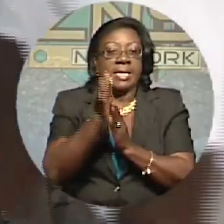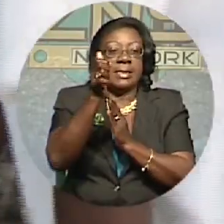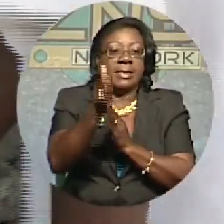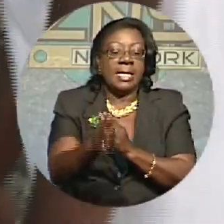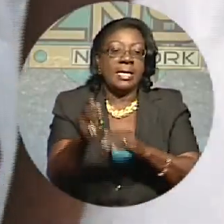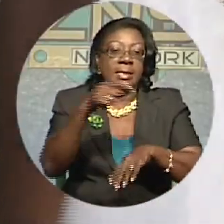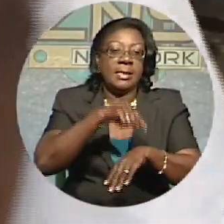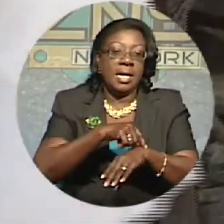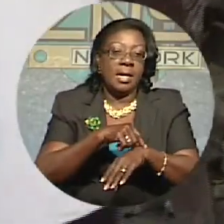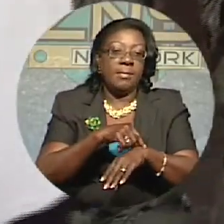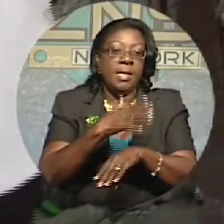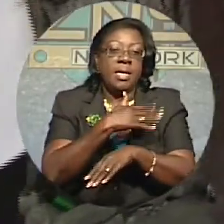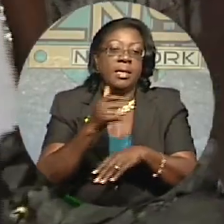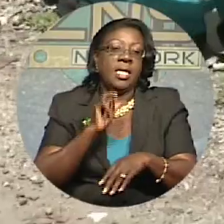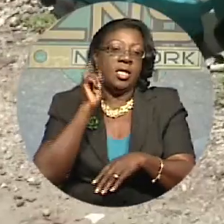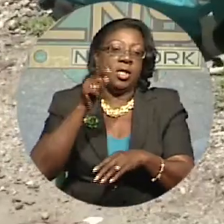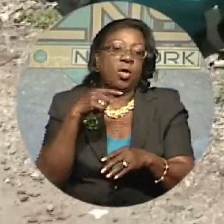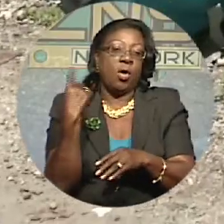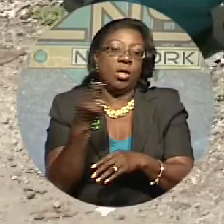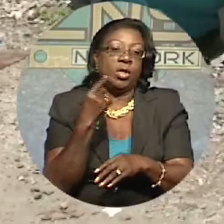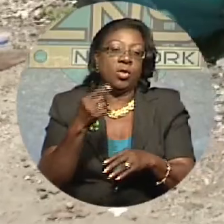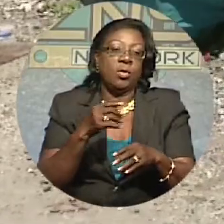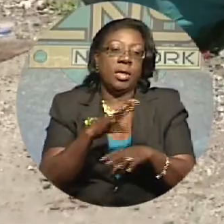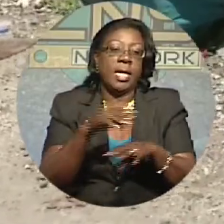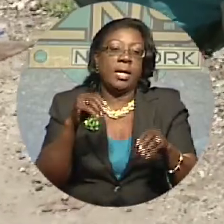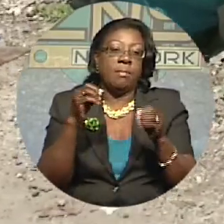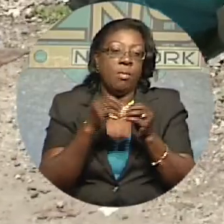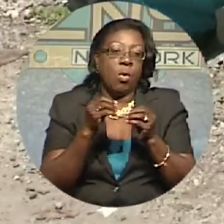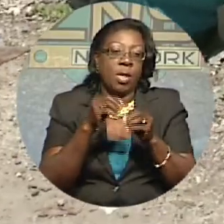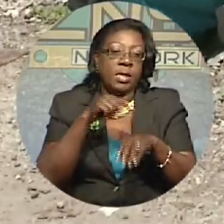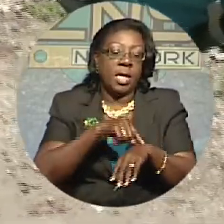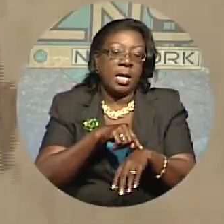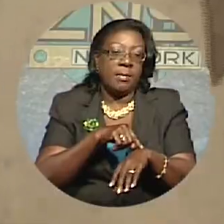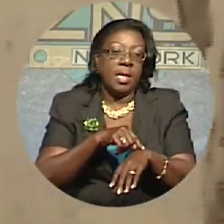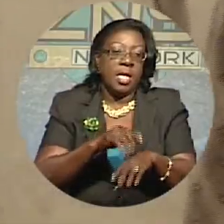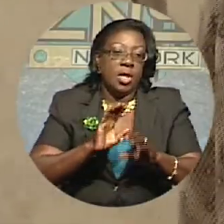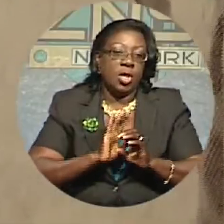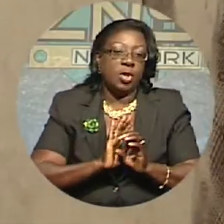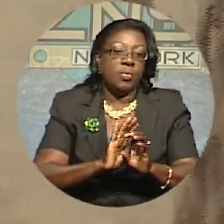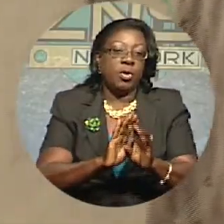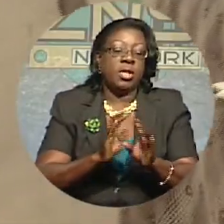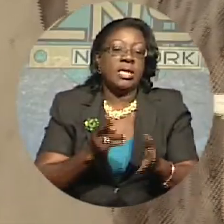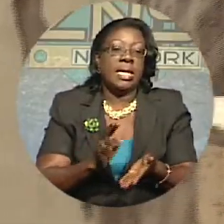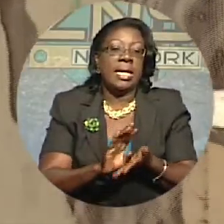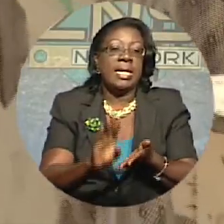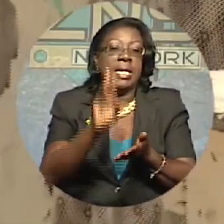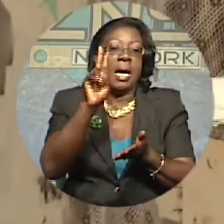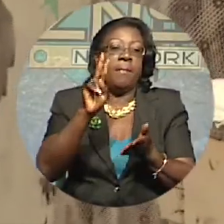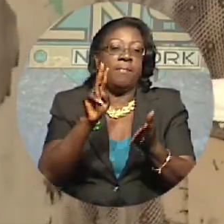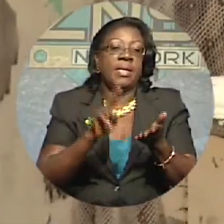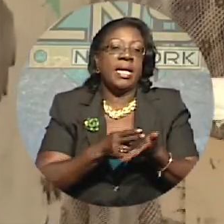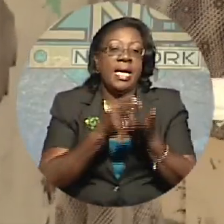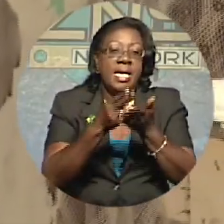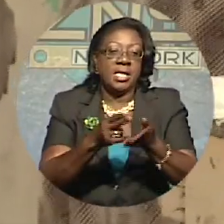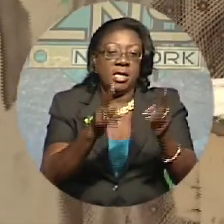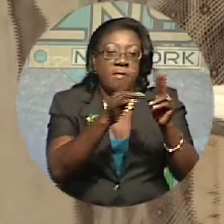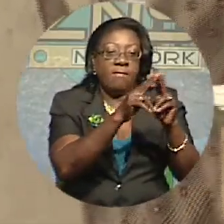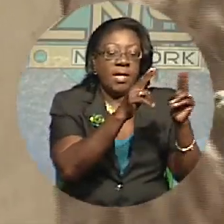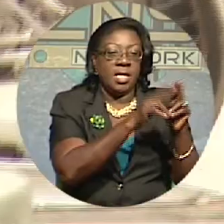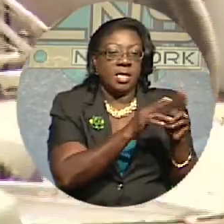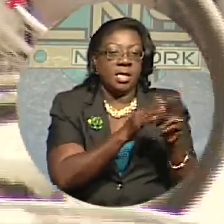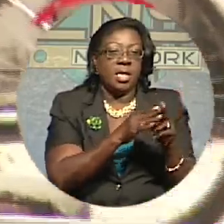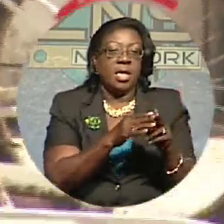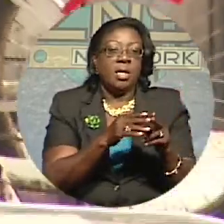should also get more time. This push to clean up shantytowns follows that assessment report, which highlighted some